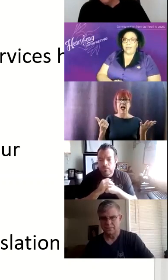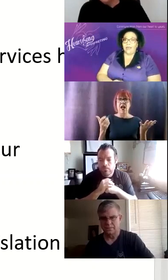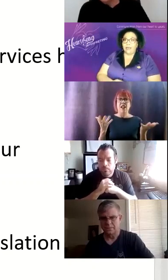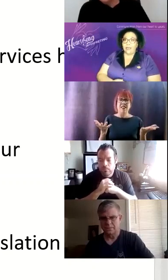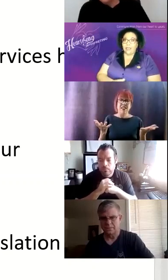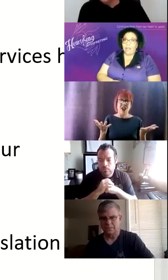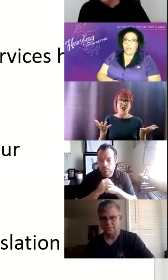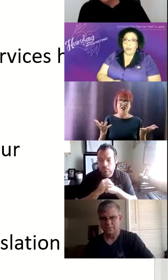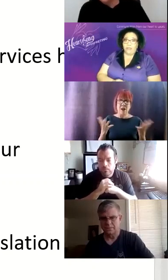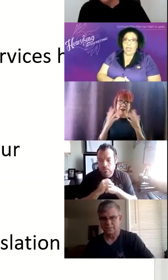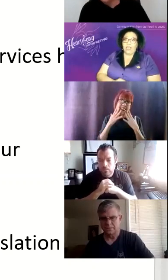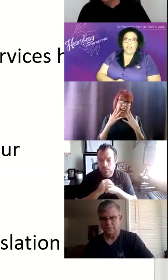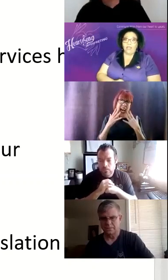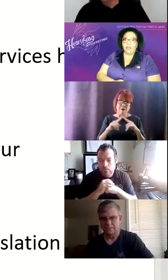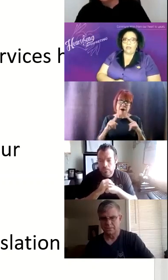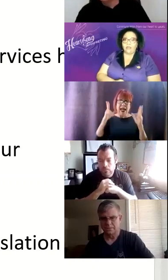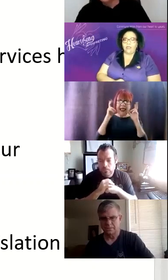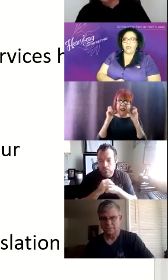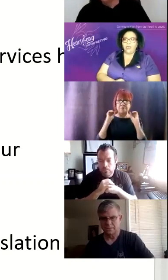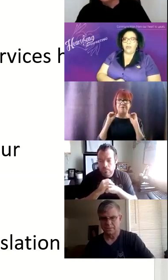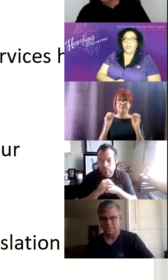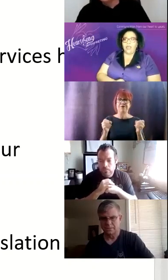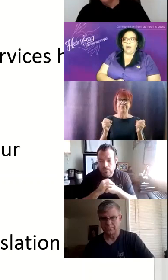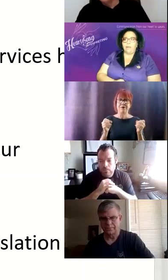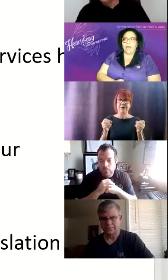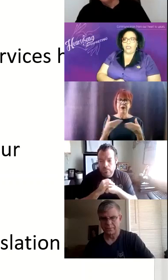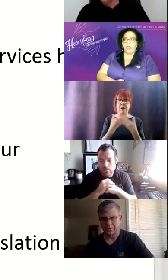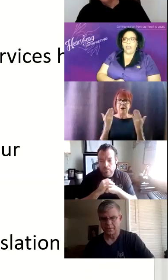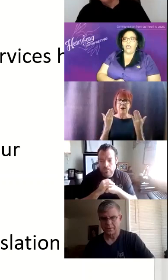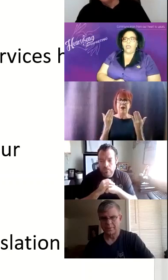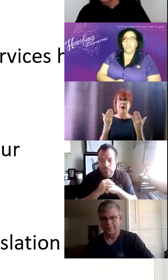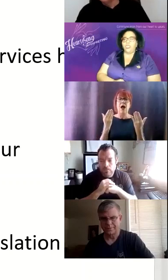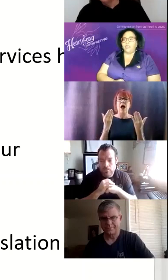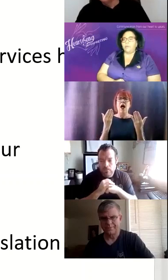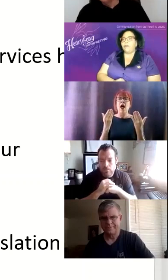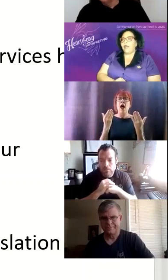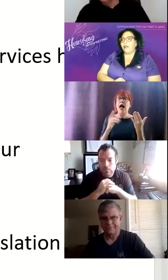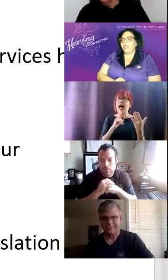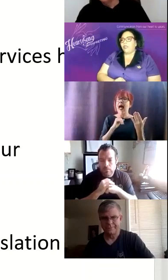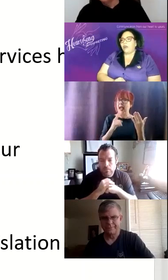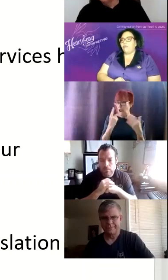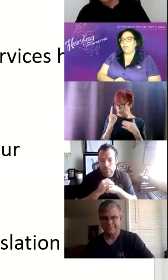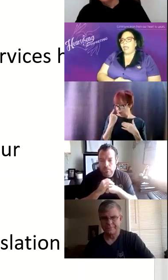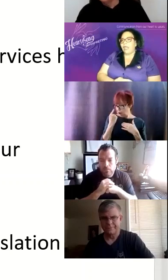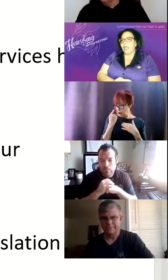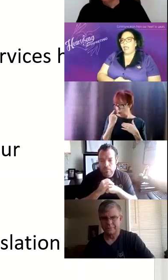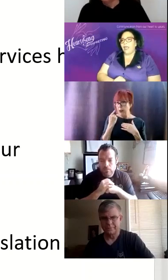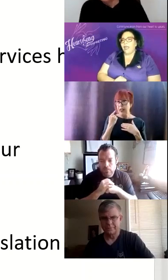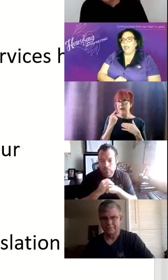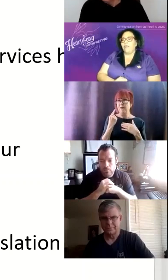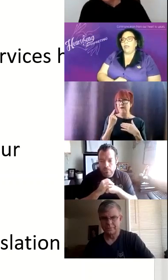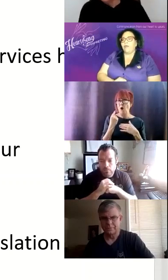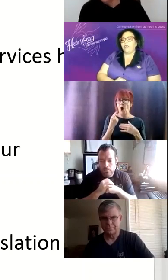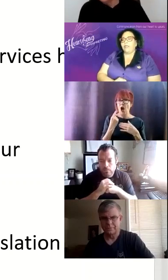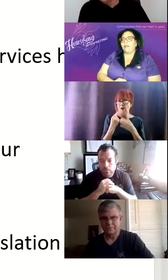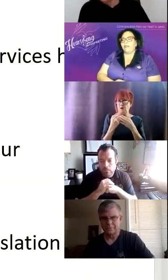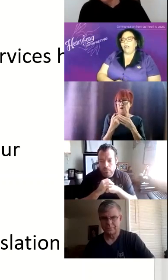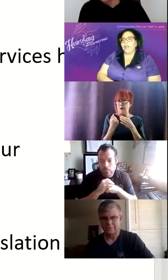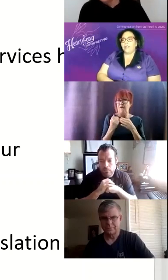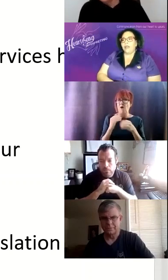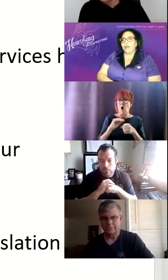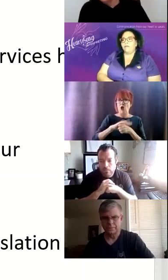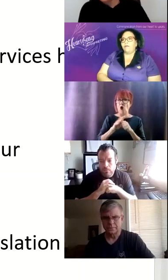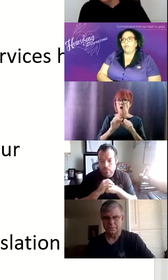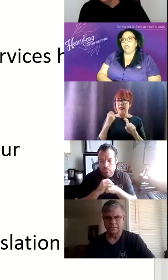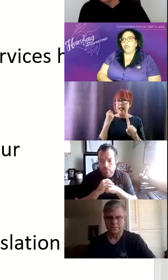as sad as it is, I haven't heard of anything else doing anything. Actually, just prior to COVID hitting, there was a